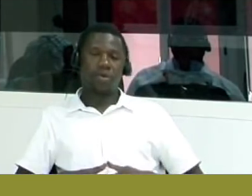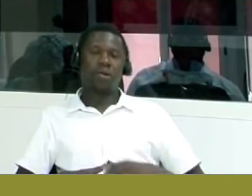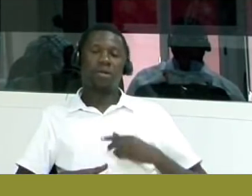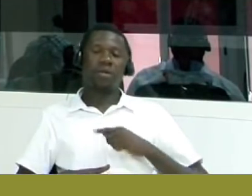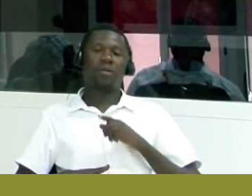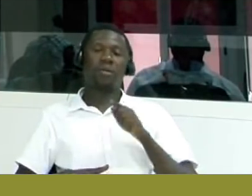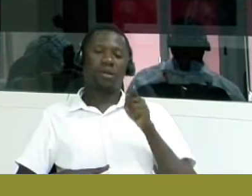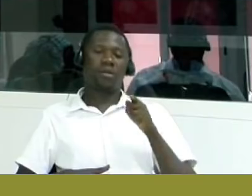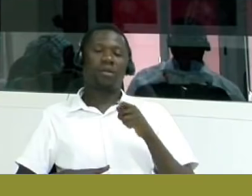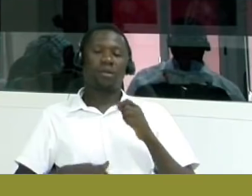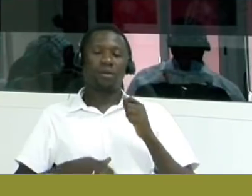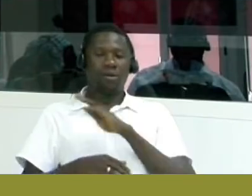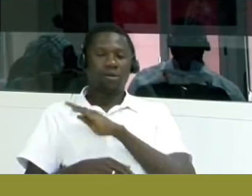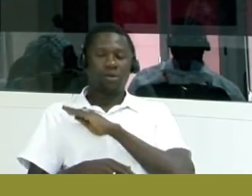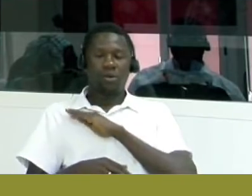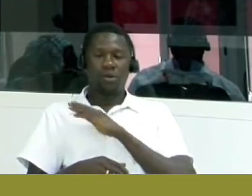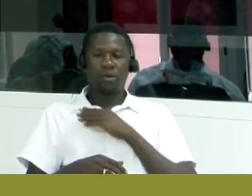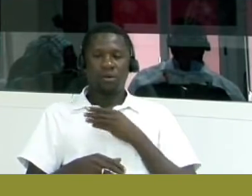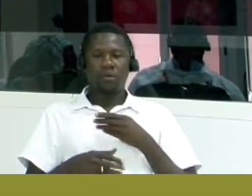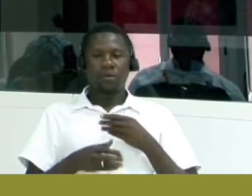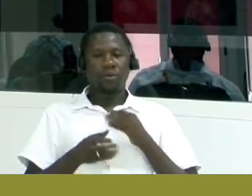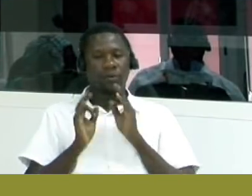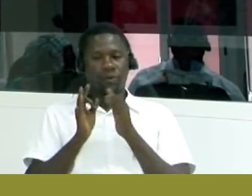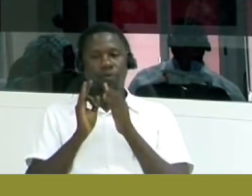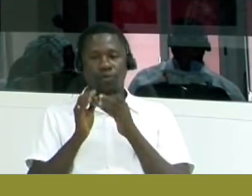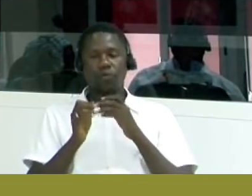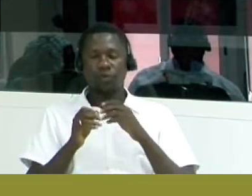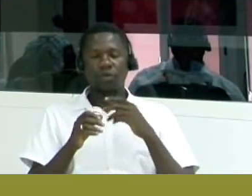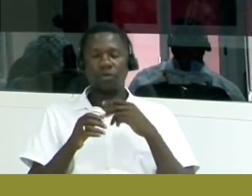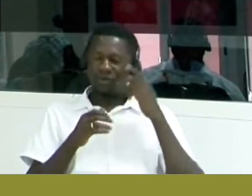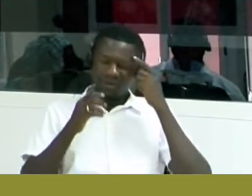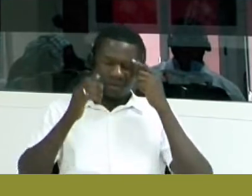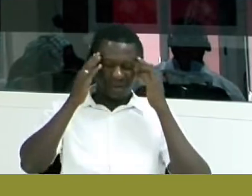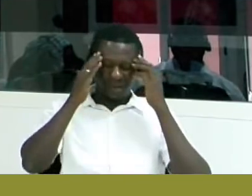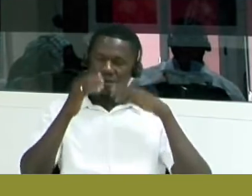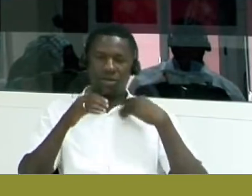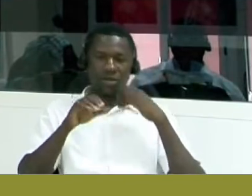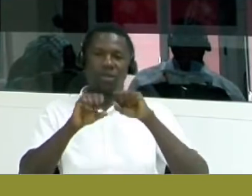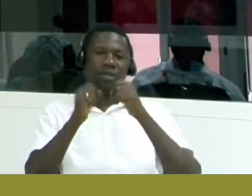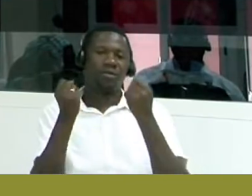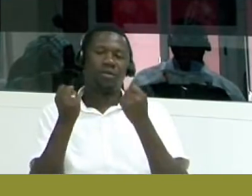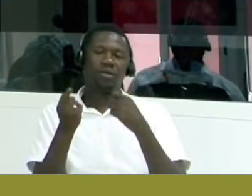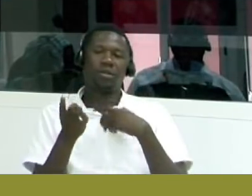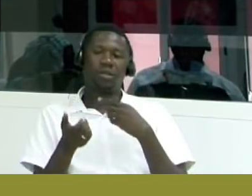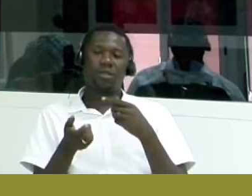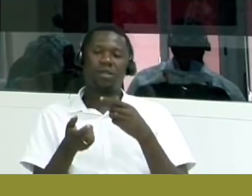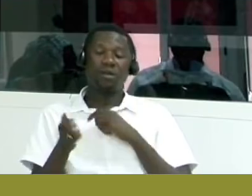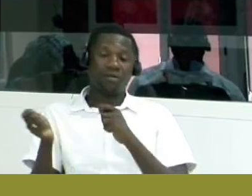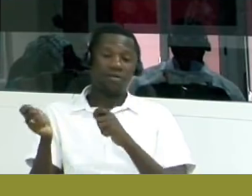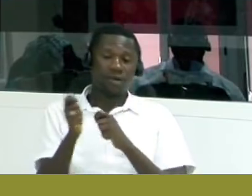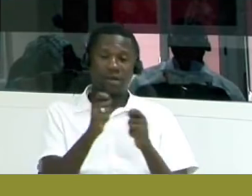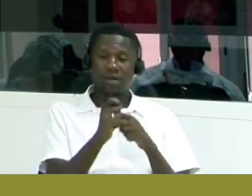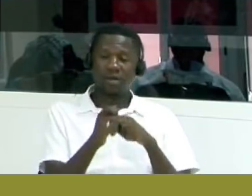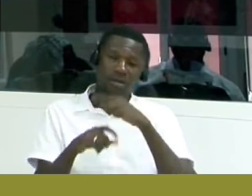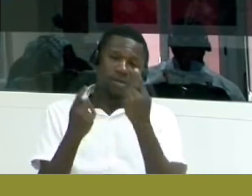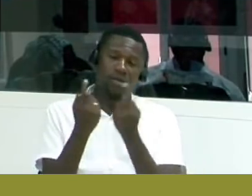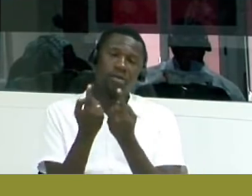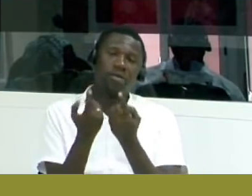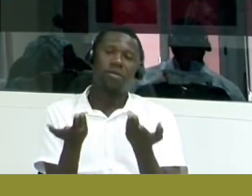he also expressed their frustration about the damages the strike caused to fire station and